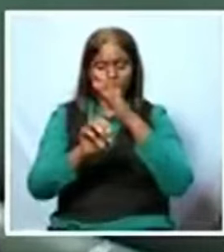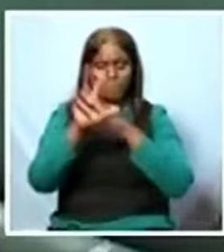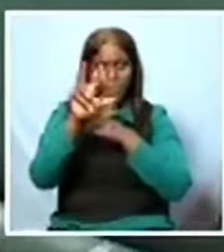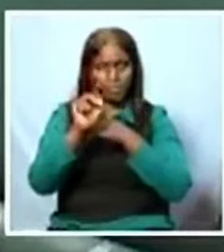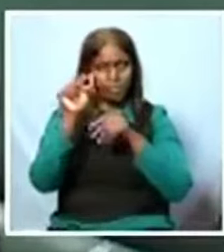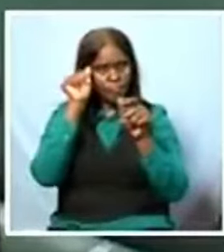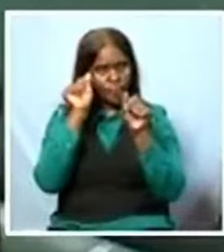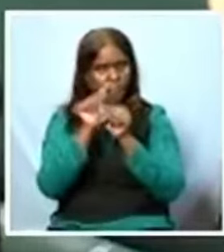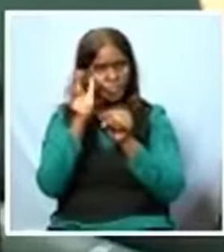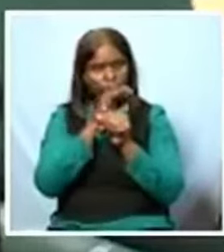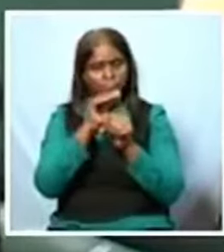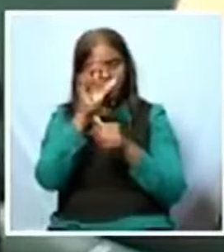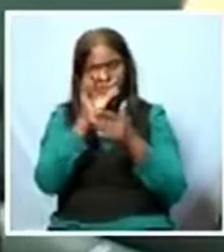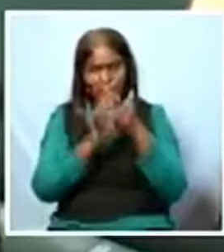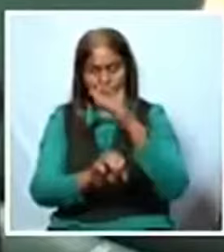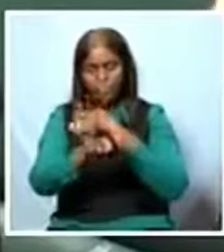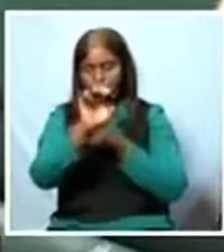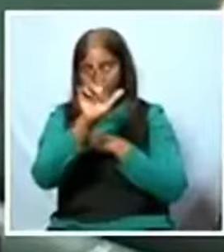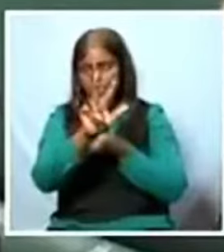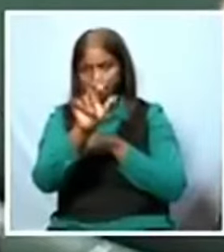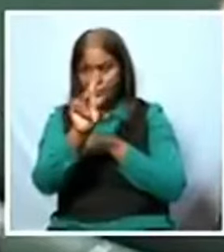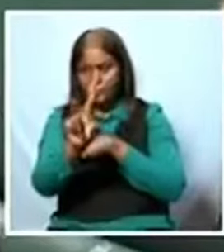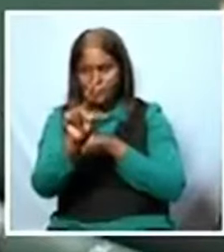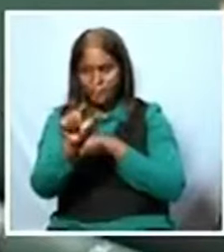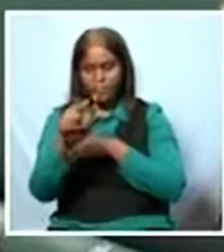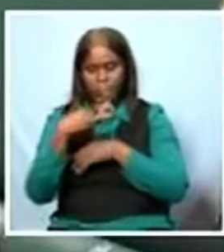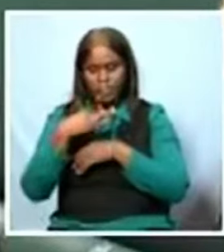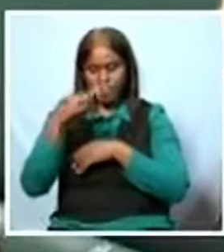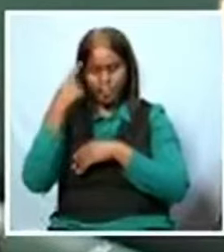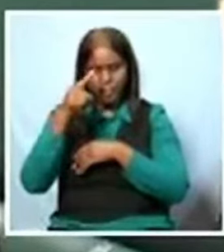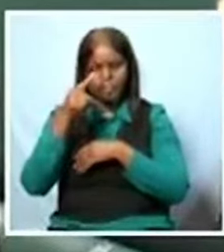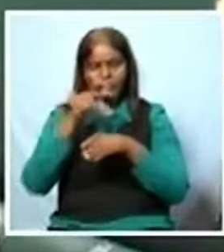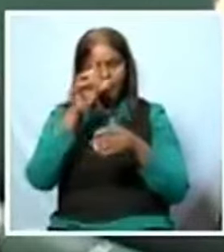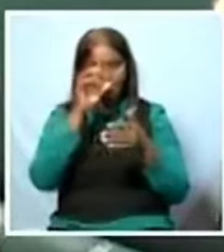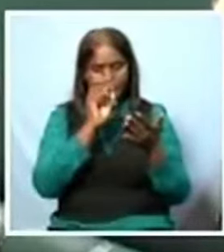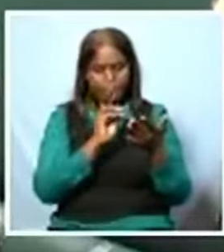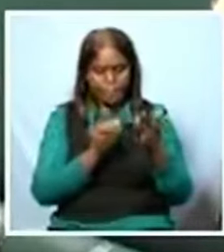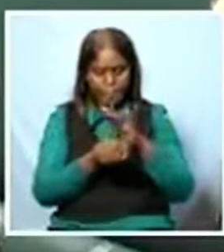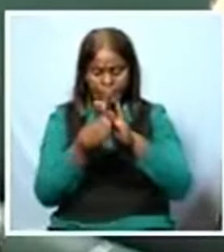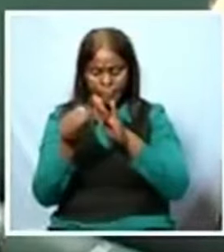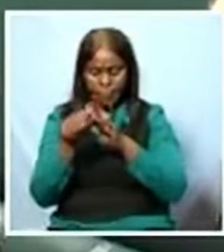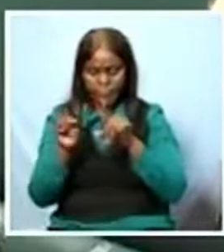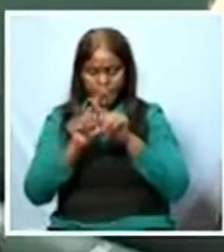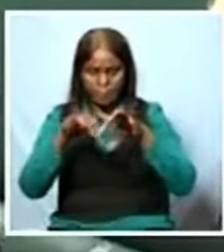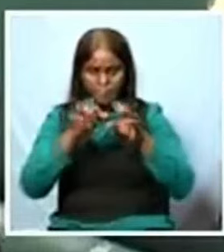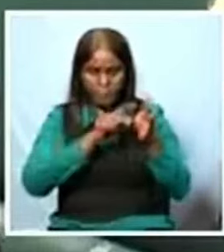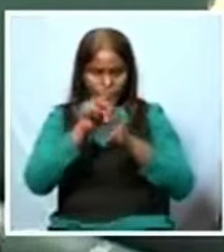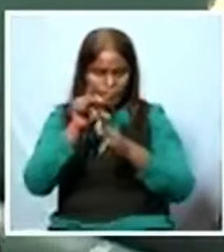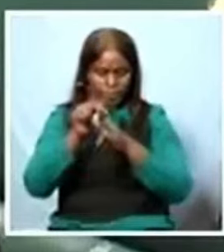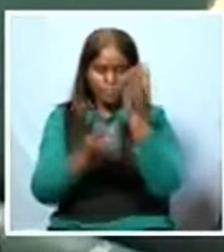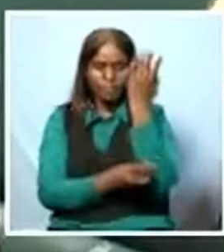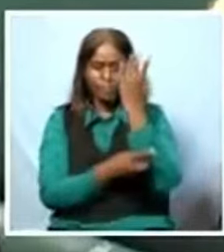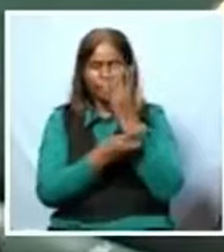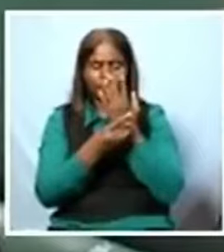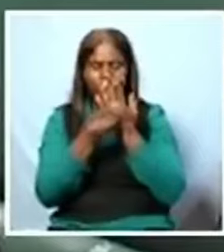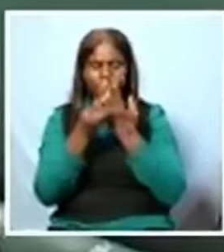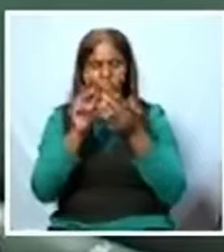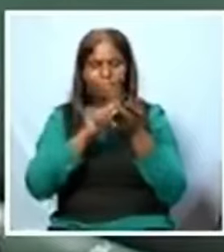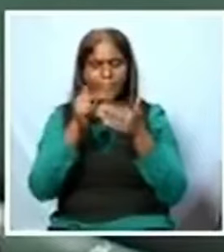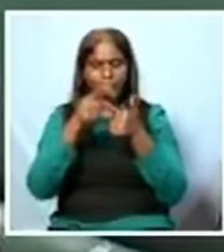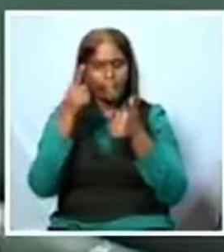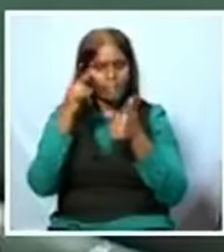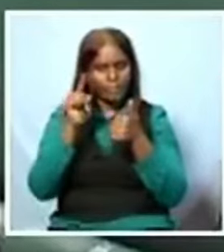is agreed to. Clause 31, application for accreditation as continuing professional development